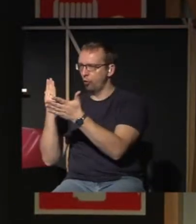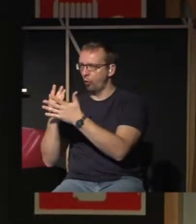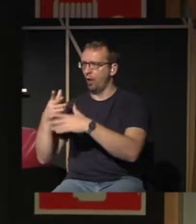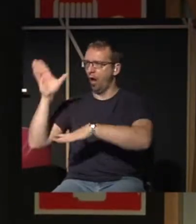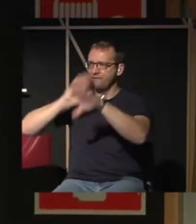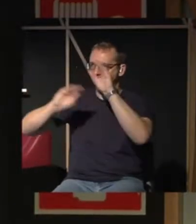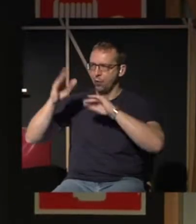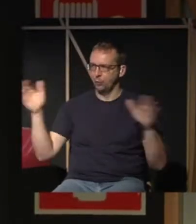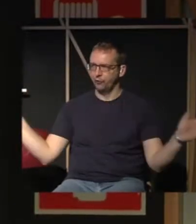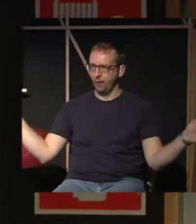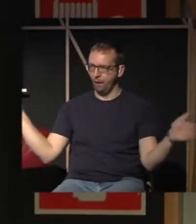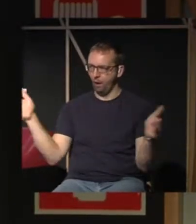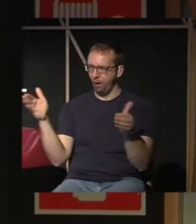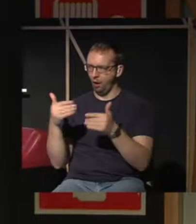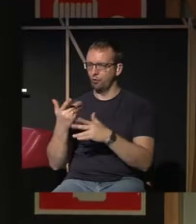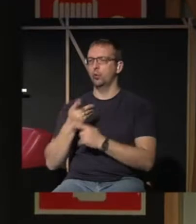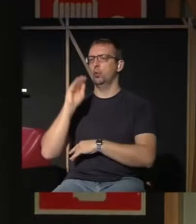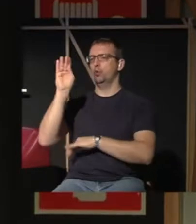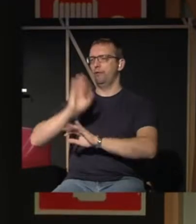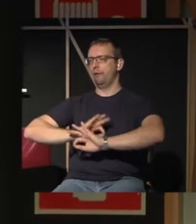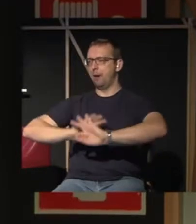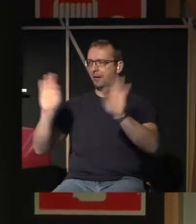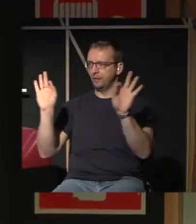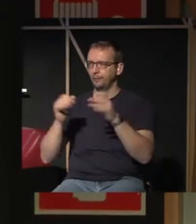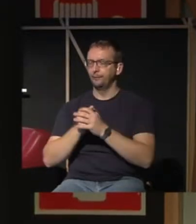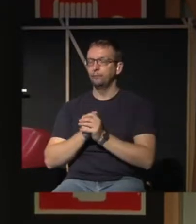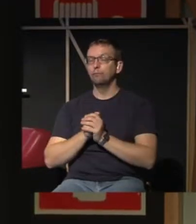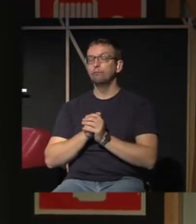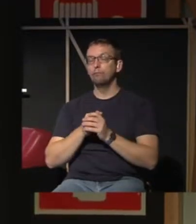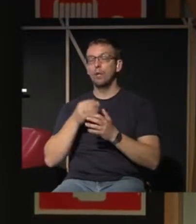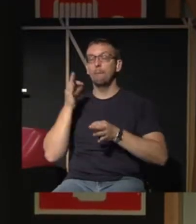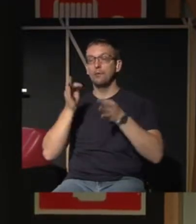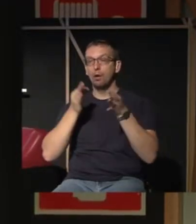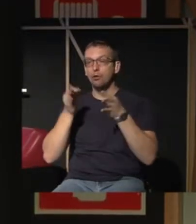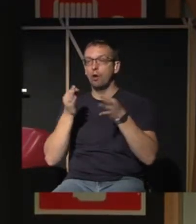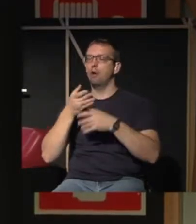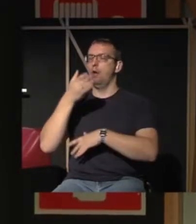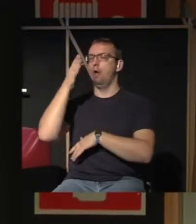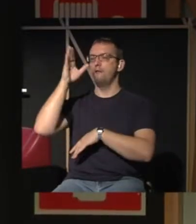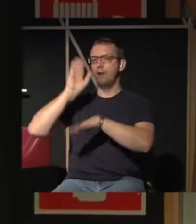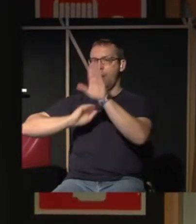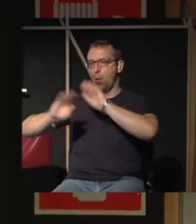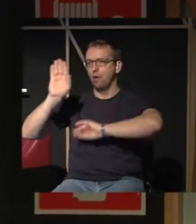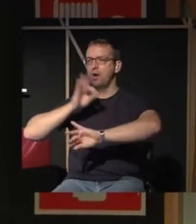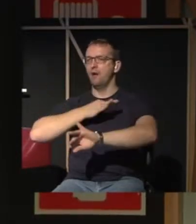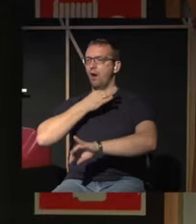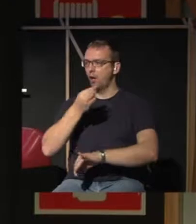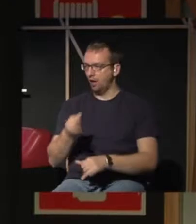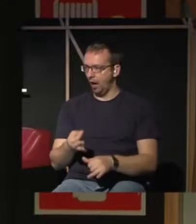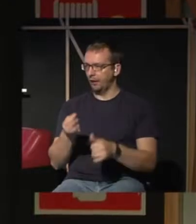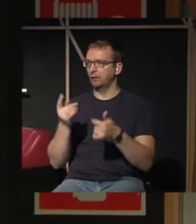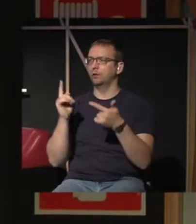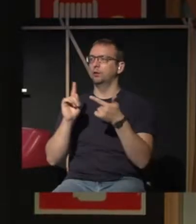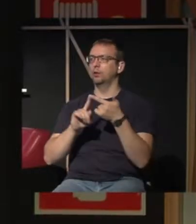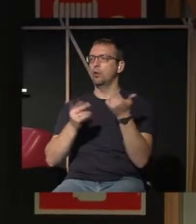3 years on, we will look at the recent changes to UEFA club competition requirements, and we will